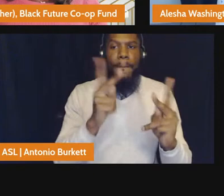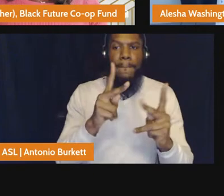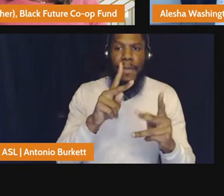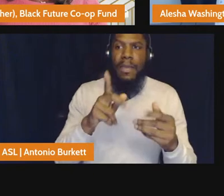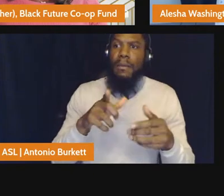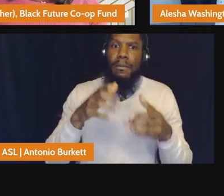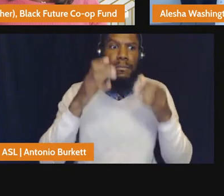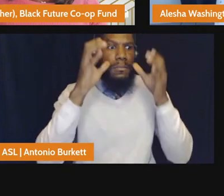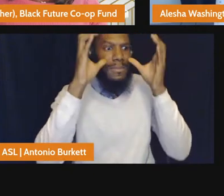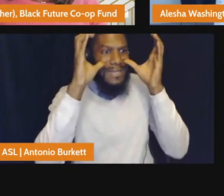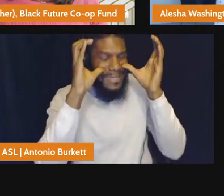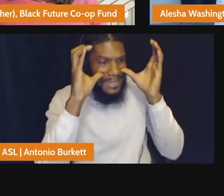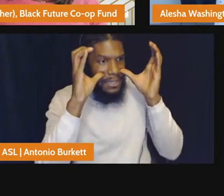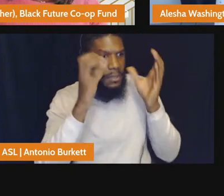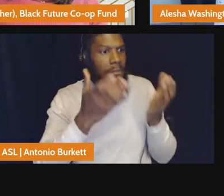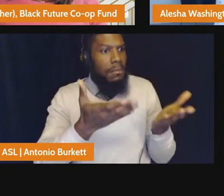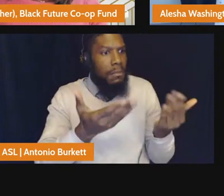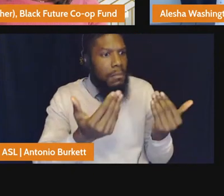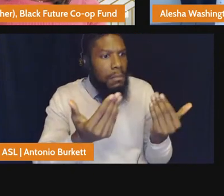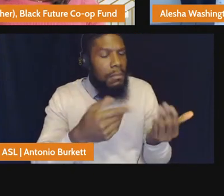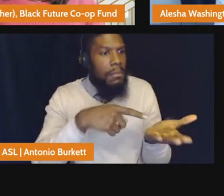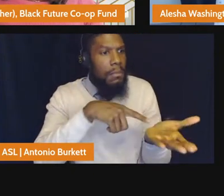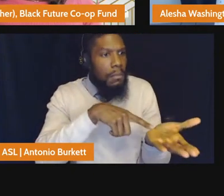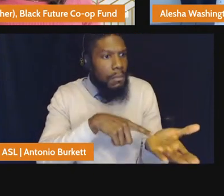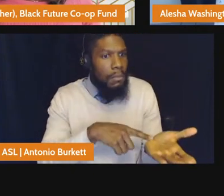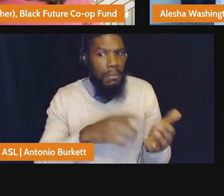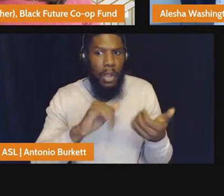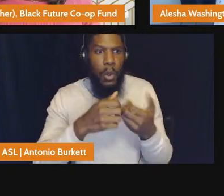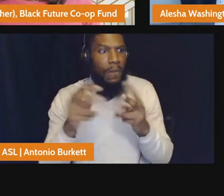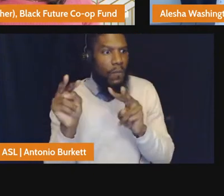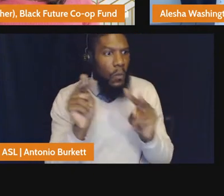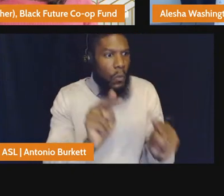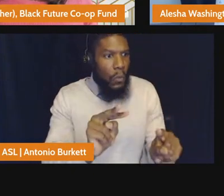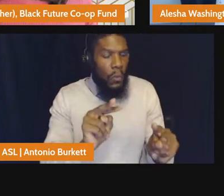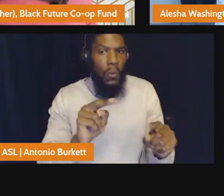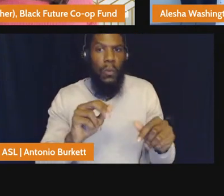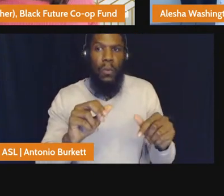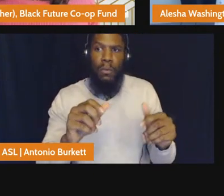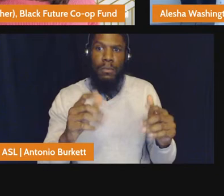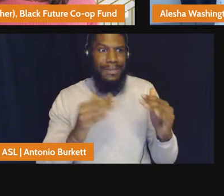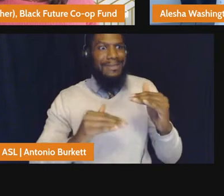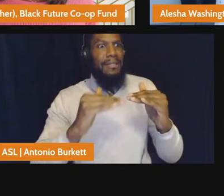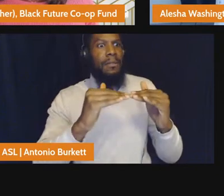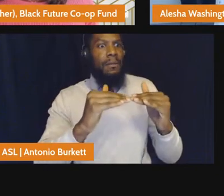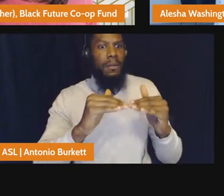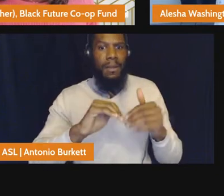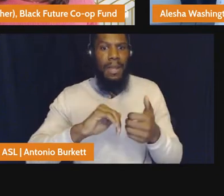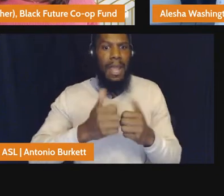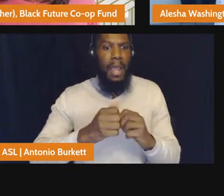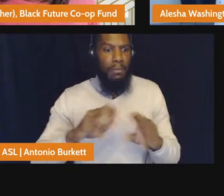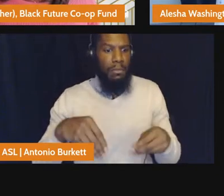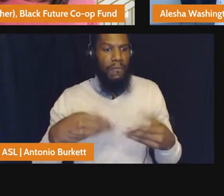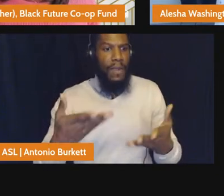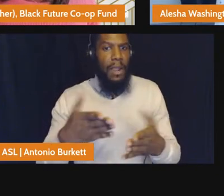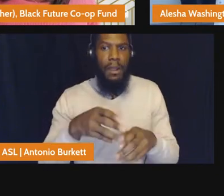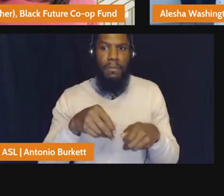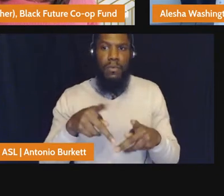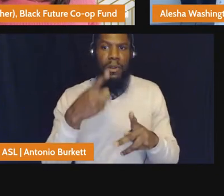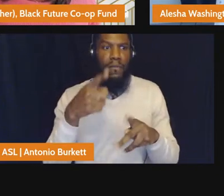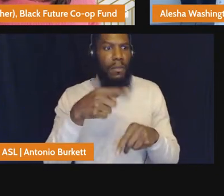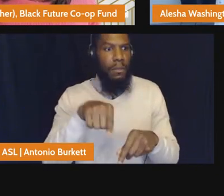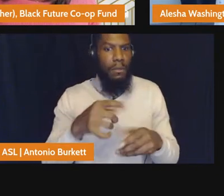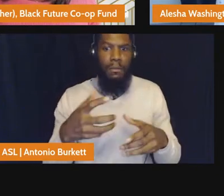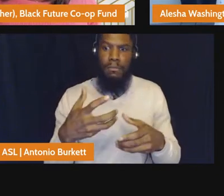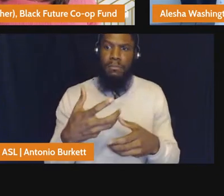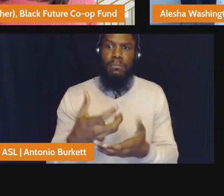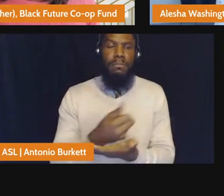seen, and to also hold power in space and in community. I think pro-Black doesn't mean anti-white. It means